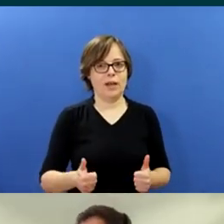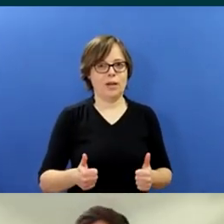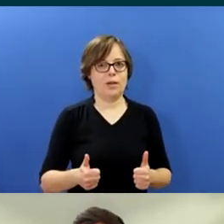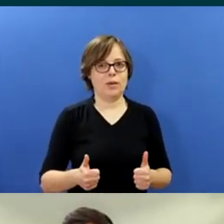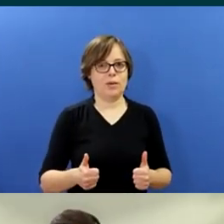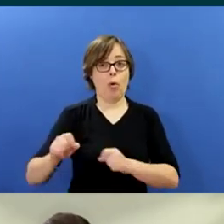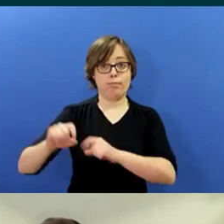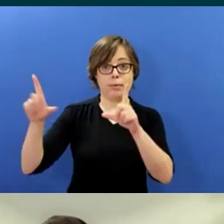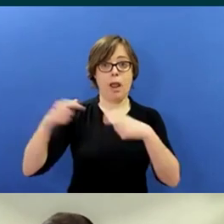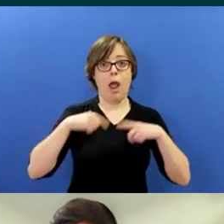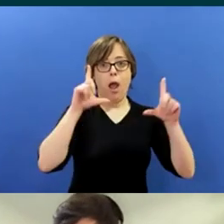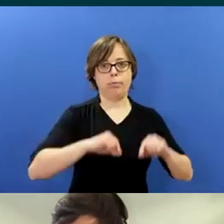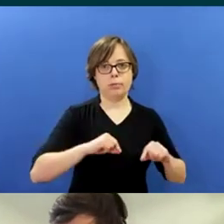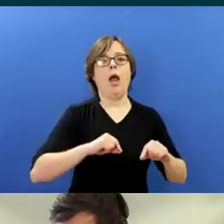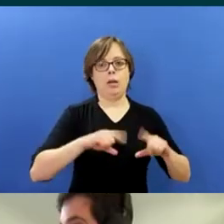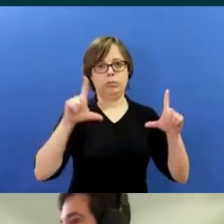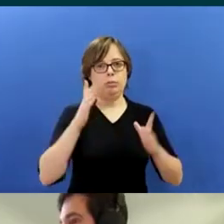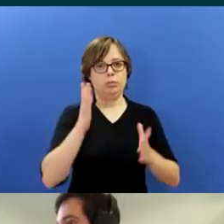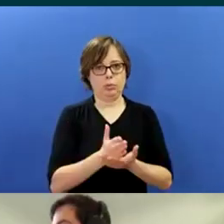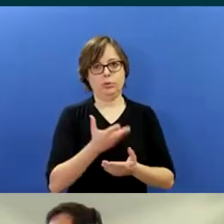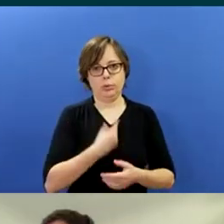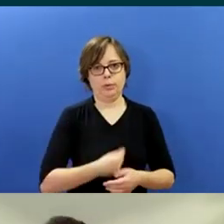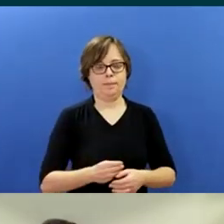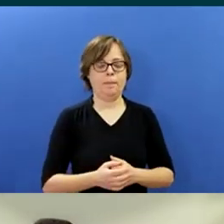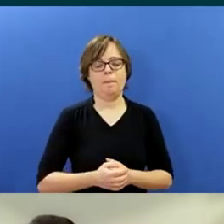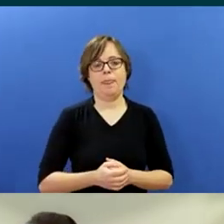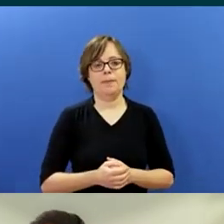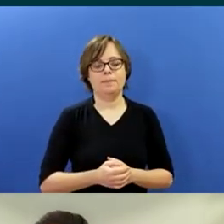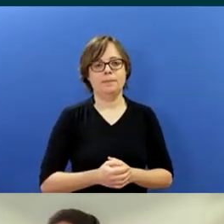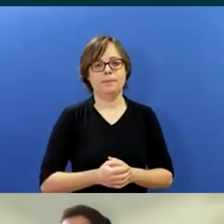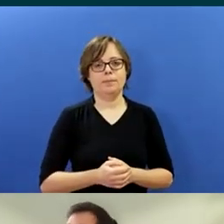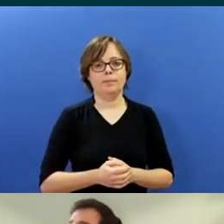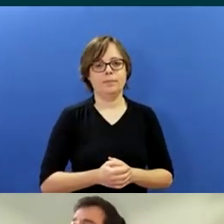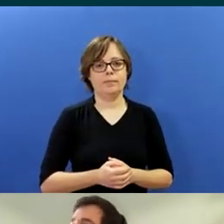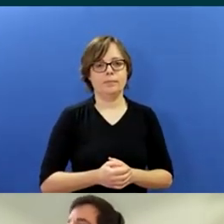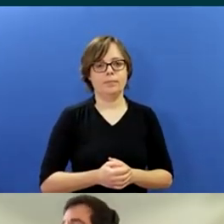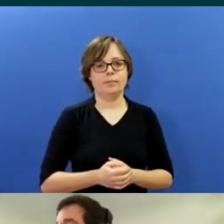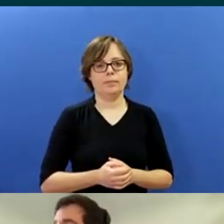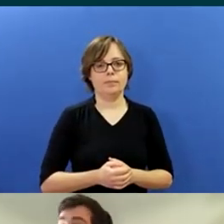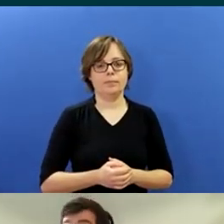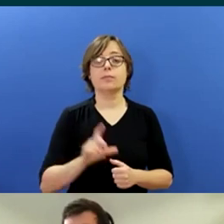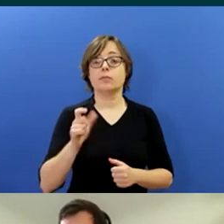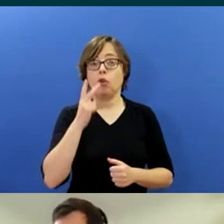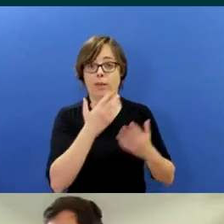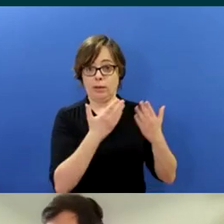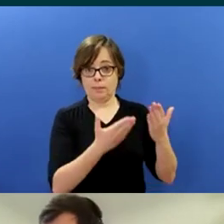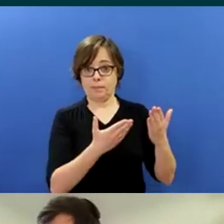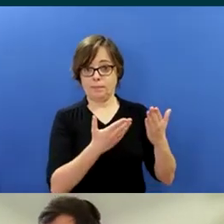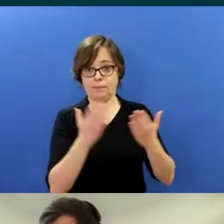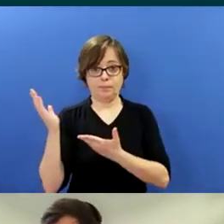Yeah. Okay. Very good. Very good. What you see is the homepage of our DeciDeem